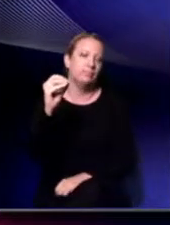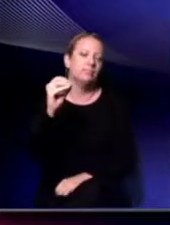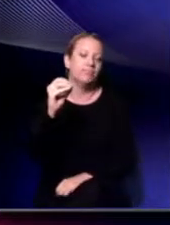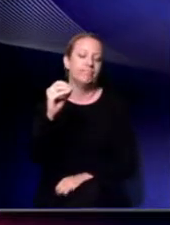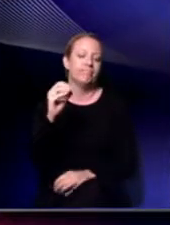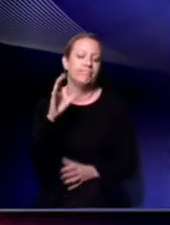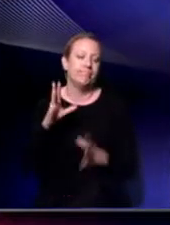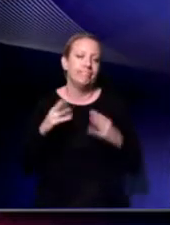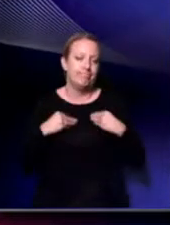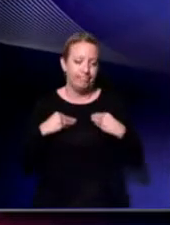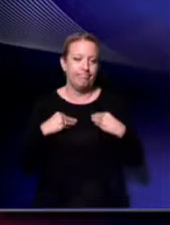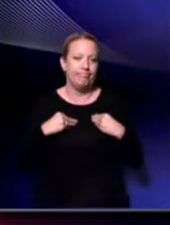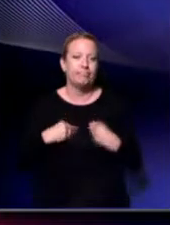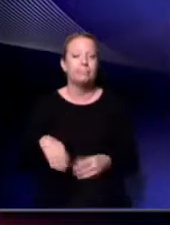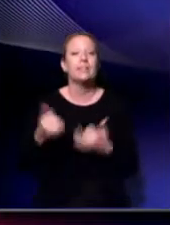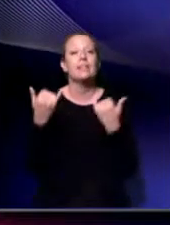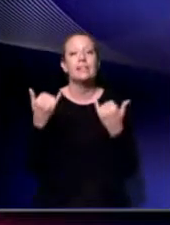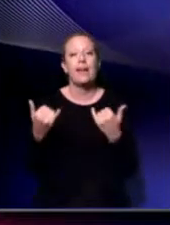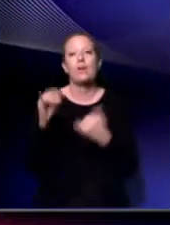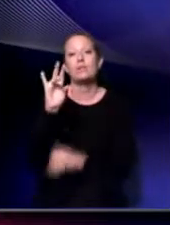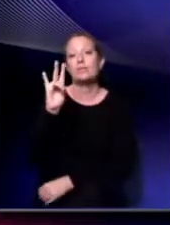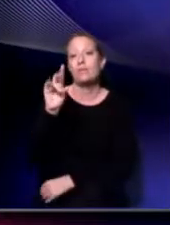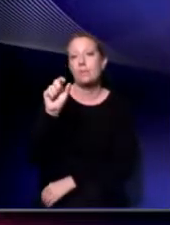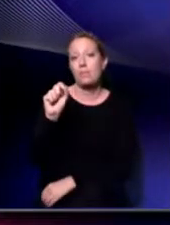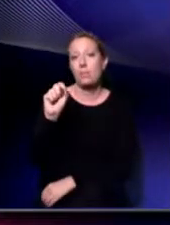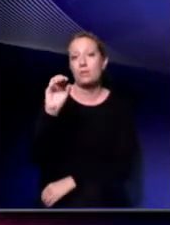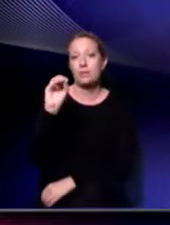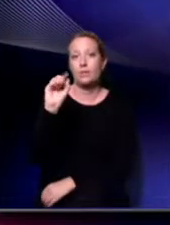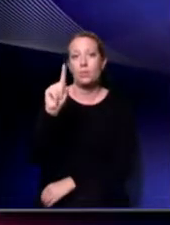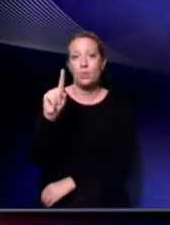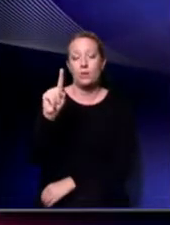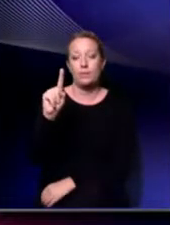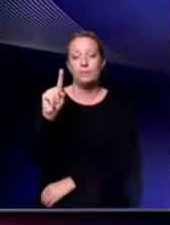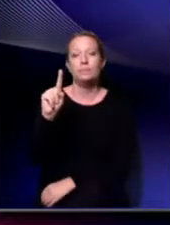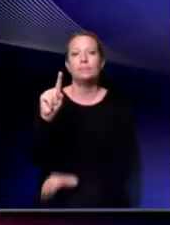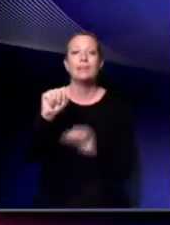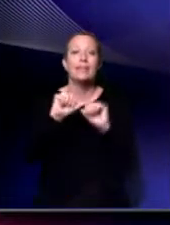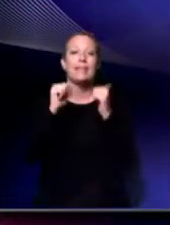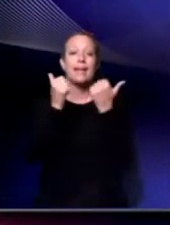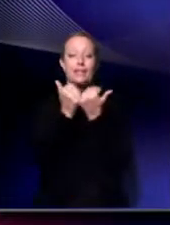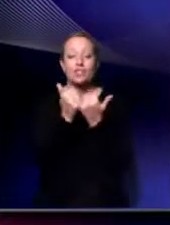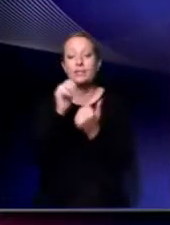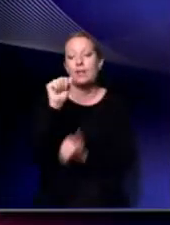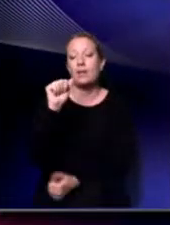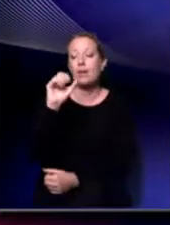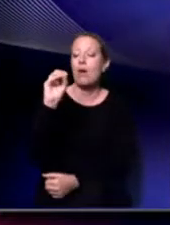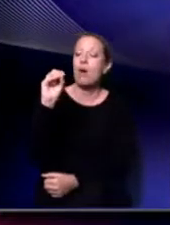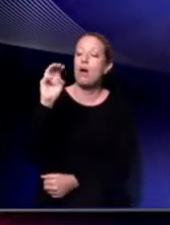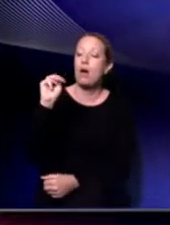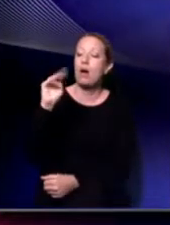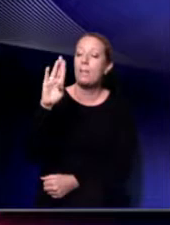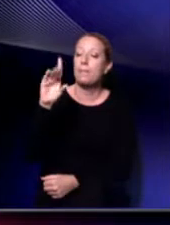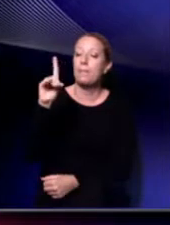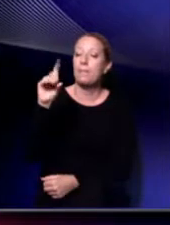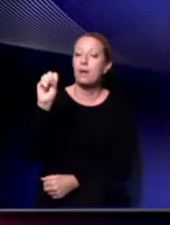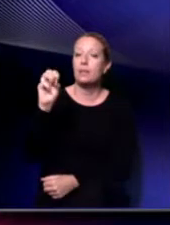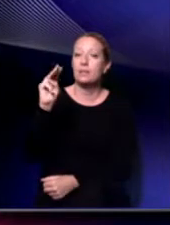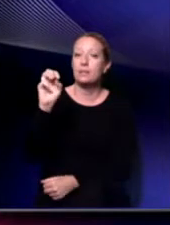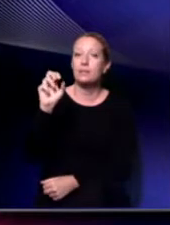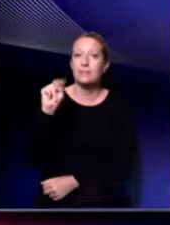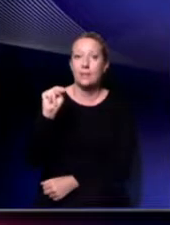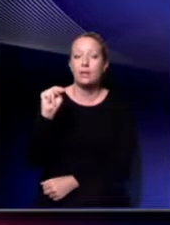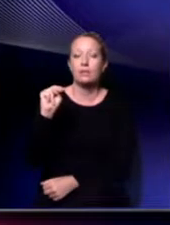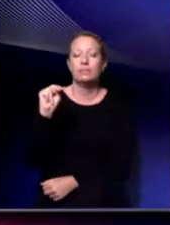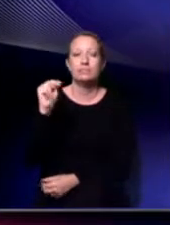Great, thank you. 7.01, Agency Ombudsman Subcommittee update. I think that's you, Bill.